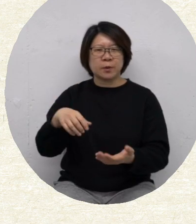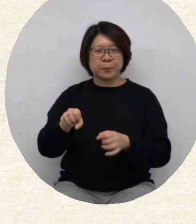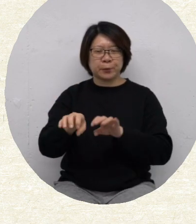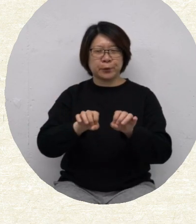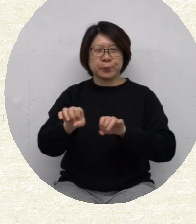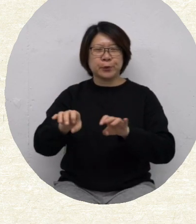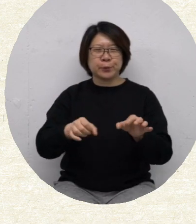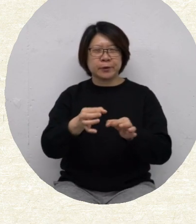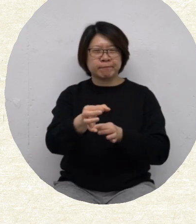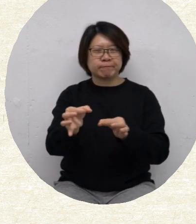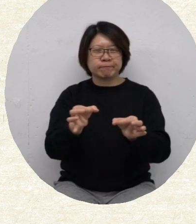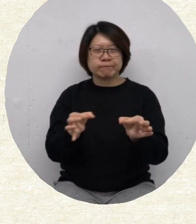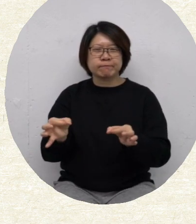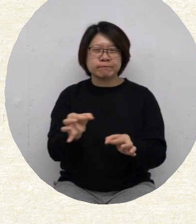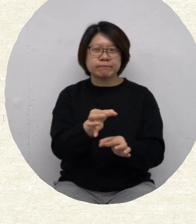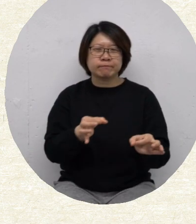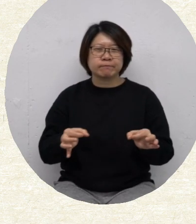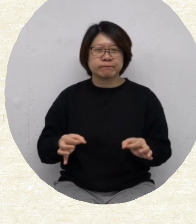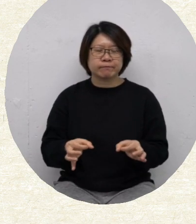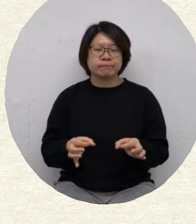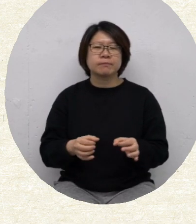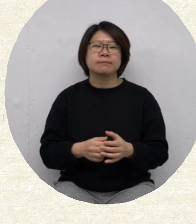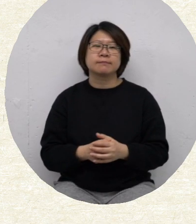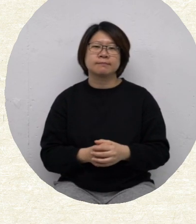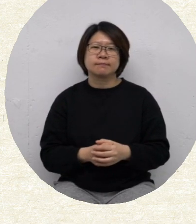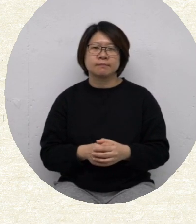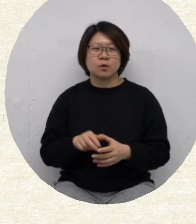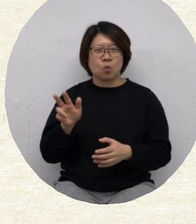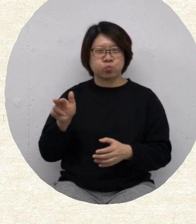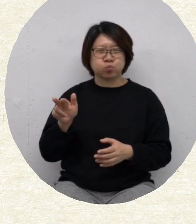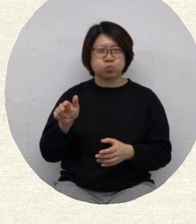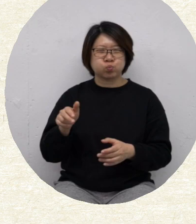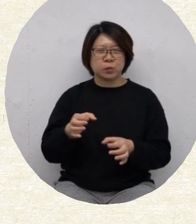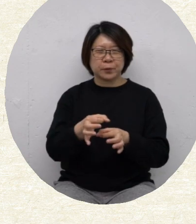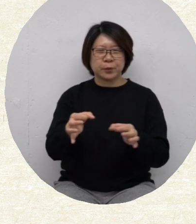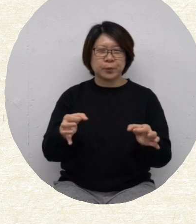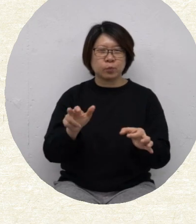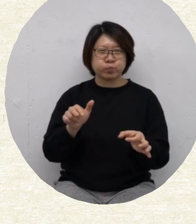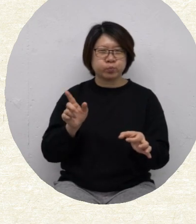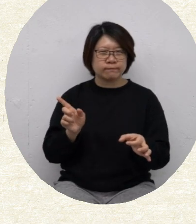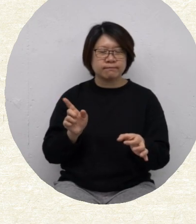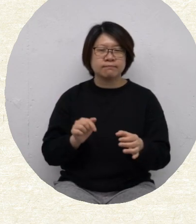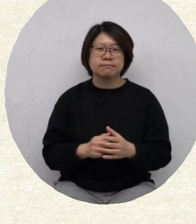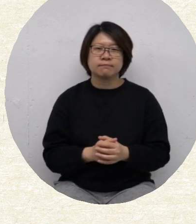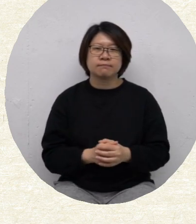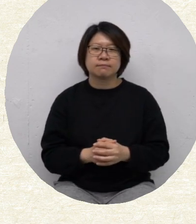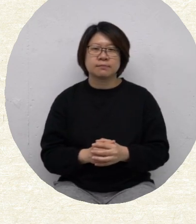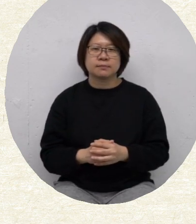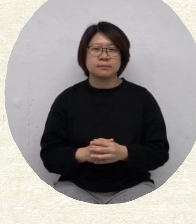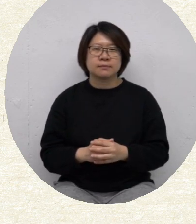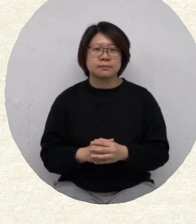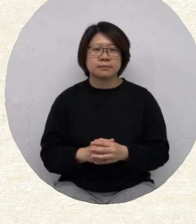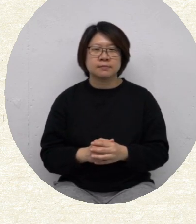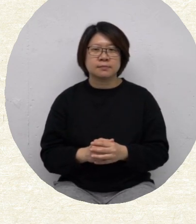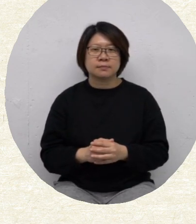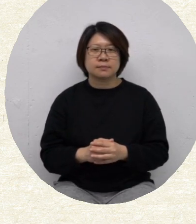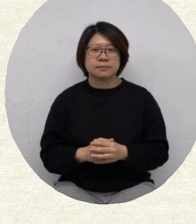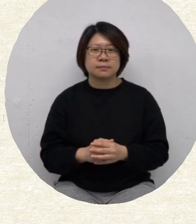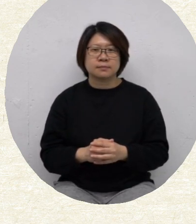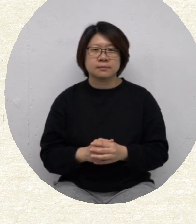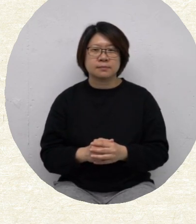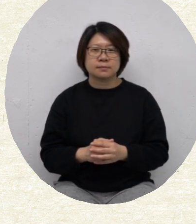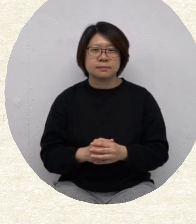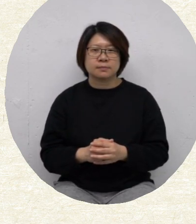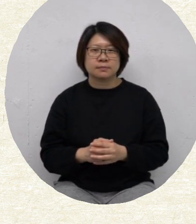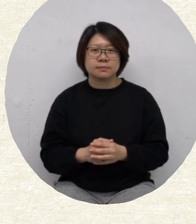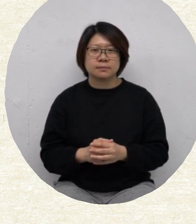I first painted both sides of the Tyvek sheets with Yoonmi ink, and then sprayed them with the alcohol-based sanitizers